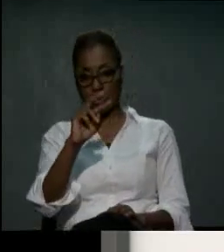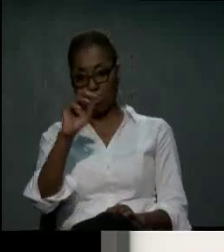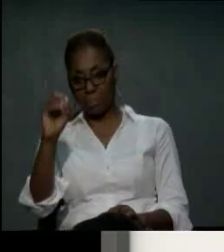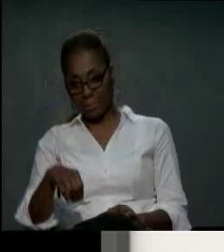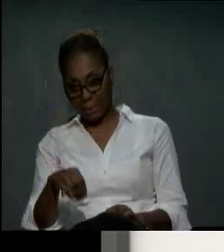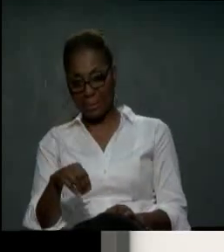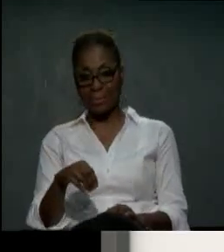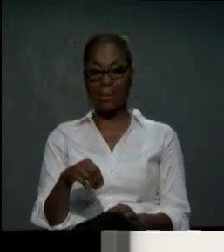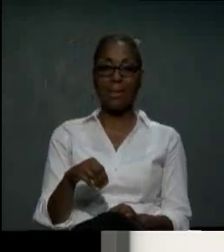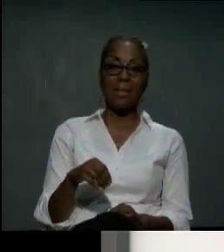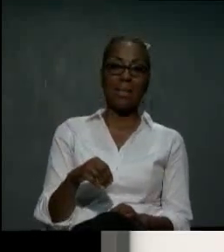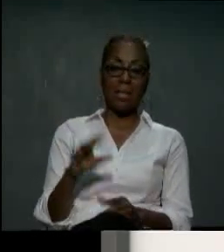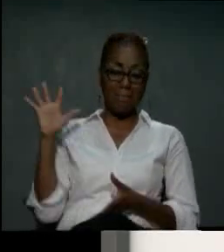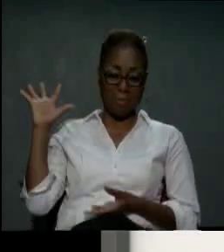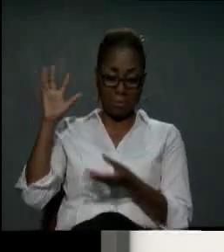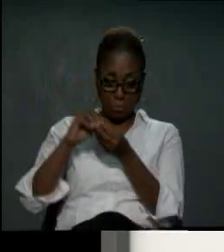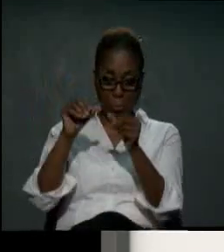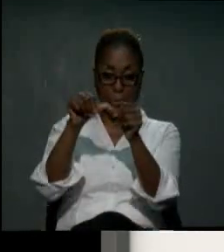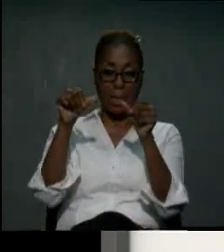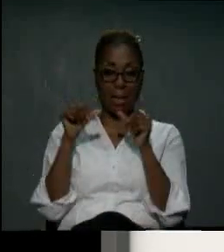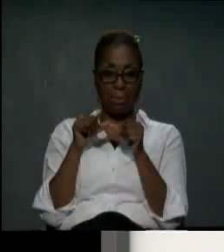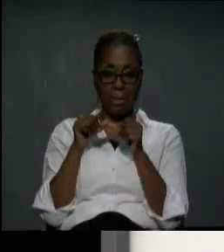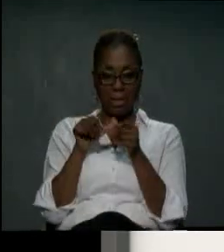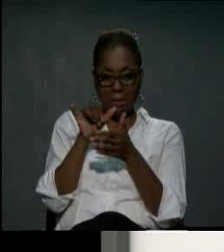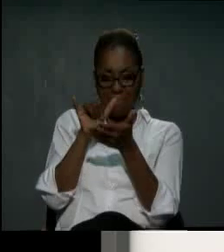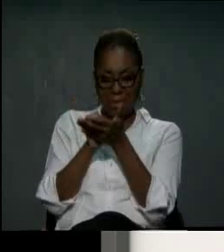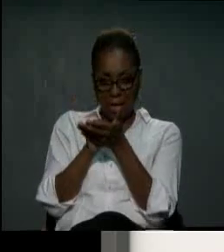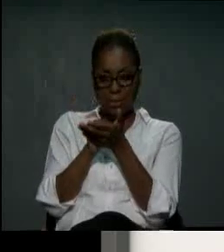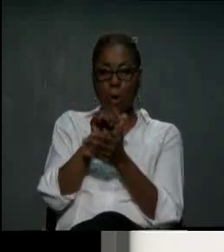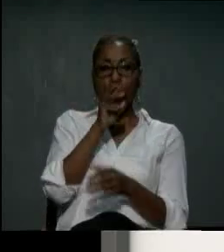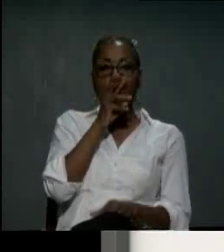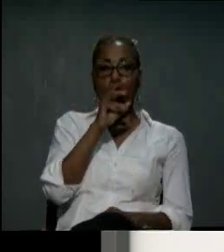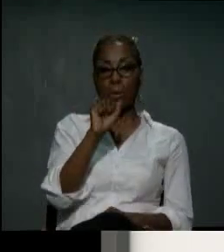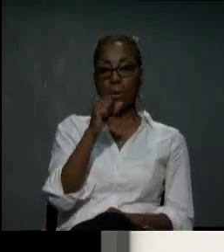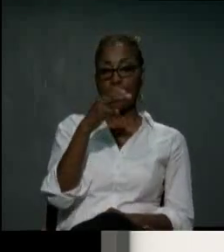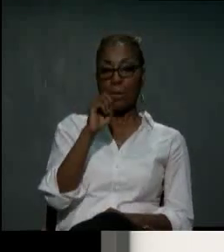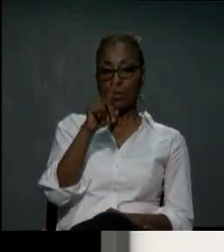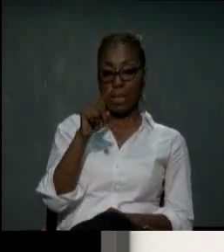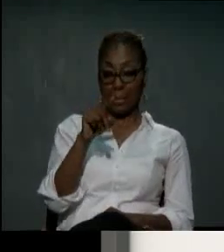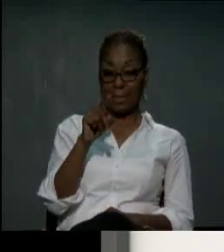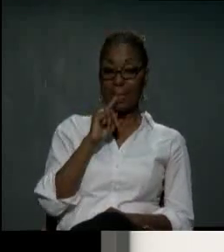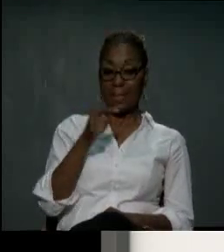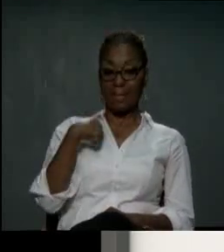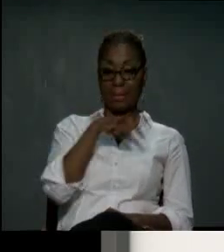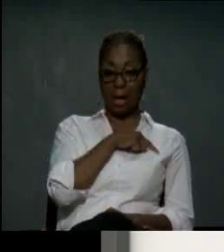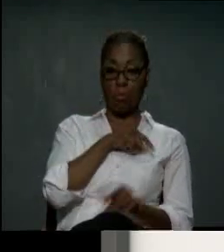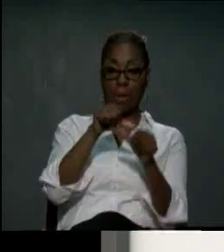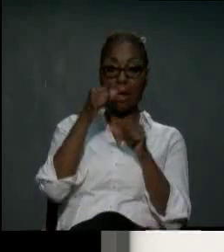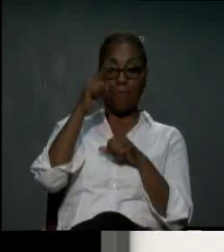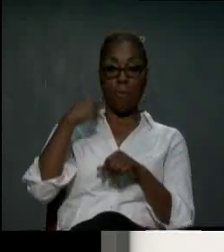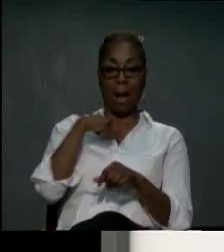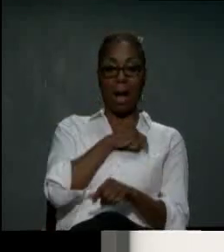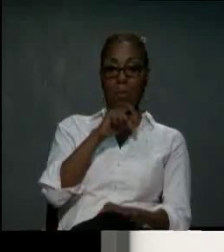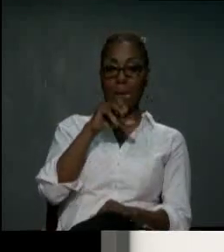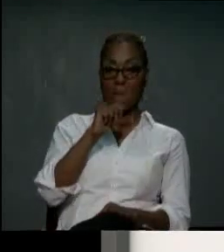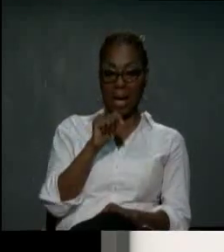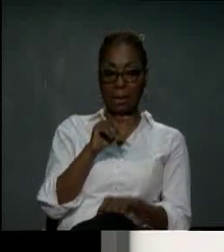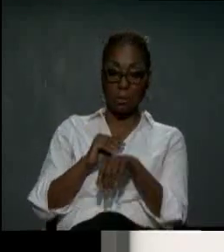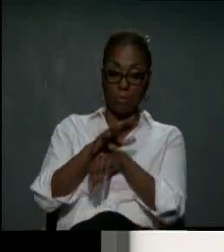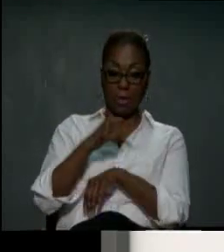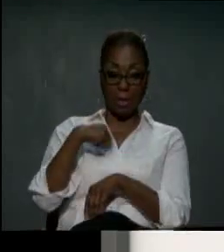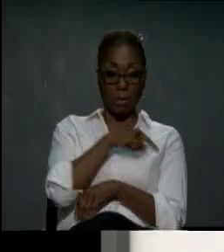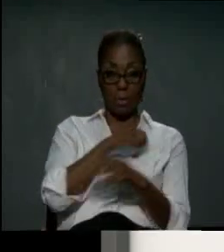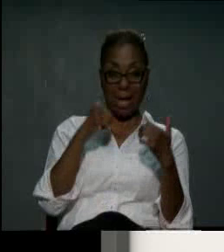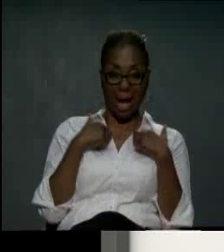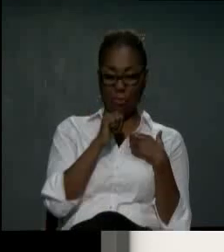0.002% of the total area of the watershed is our area for our lot. So the effect that we would